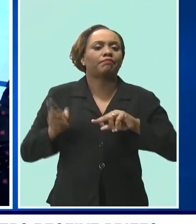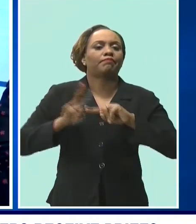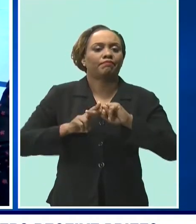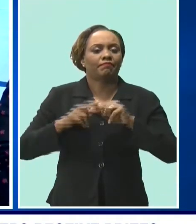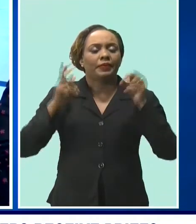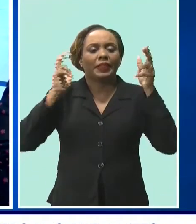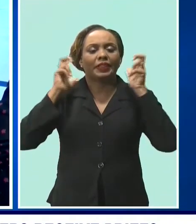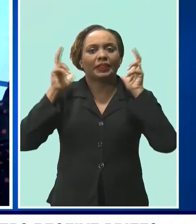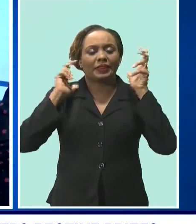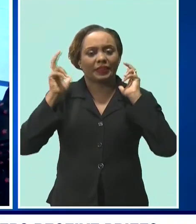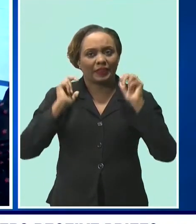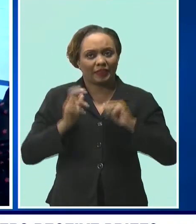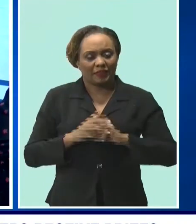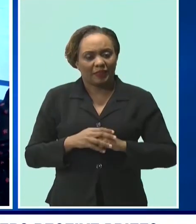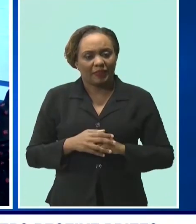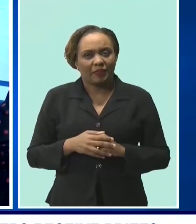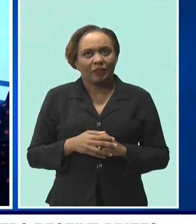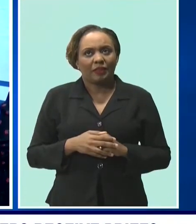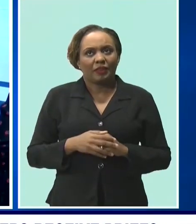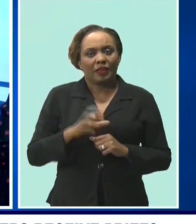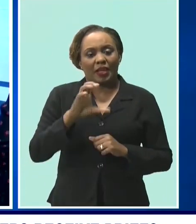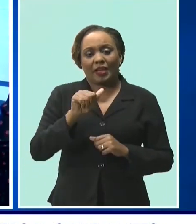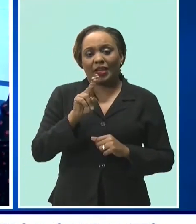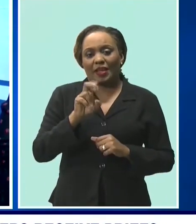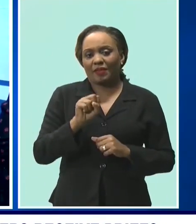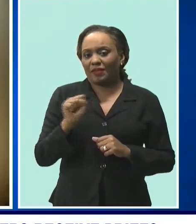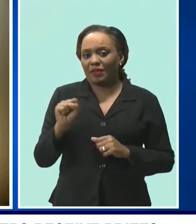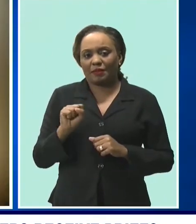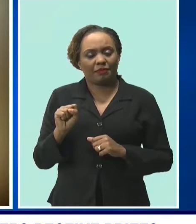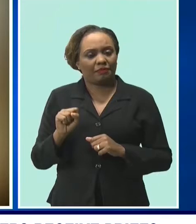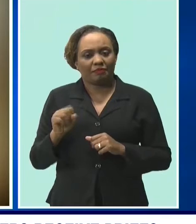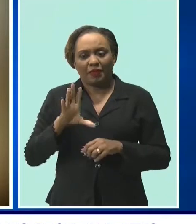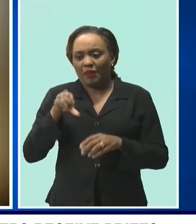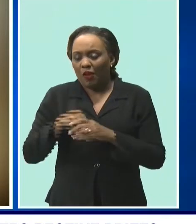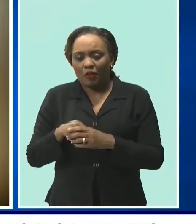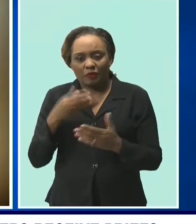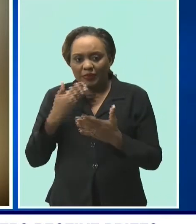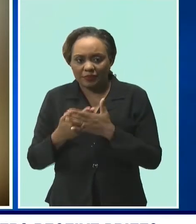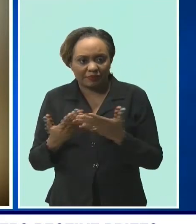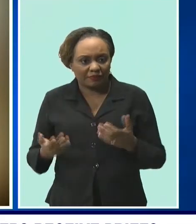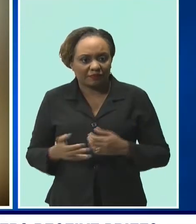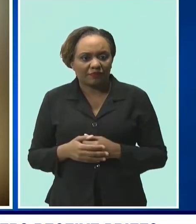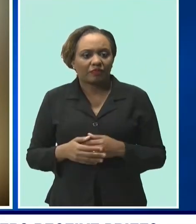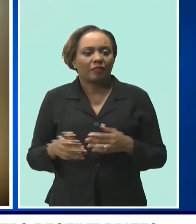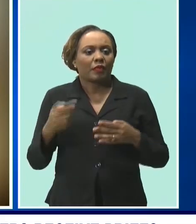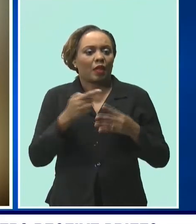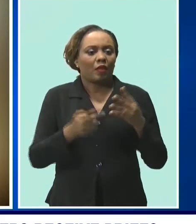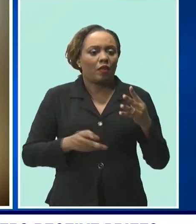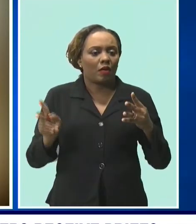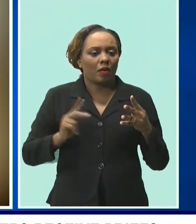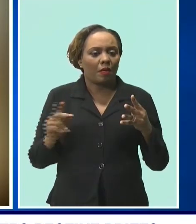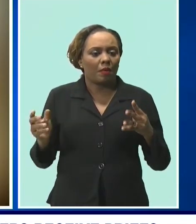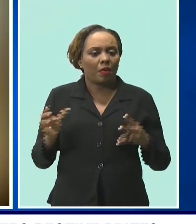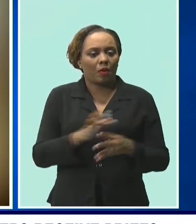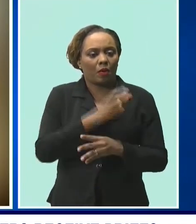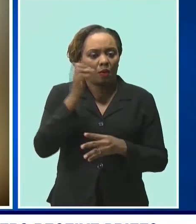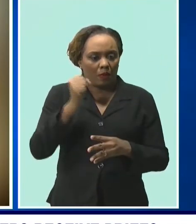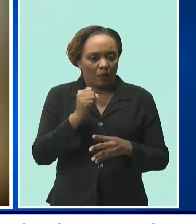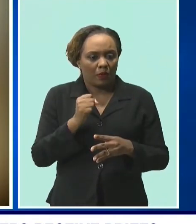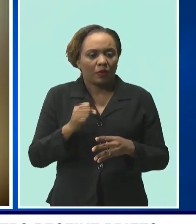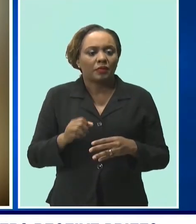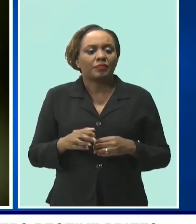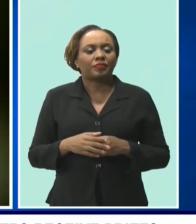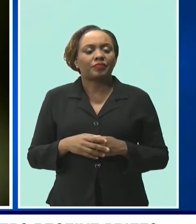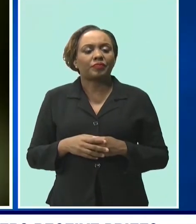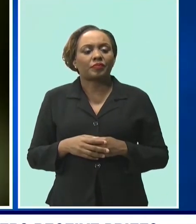we have winners and K Africa Services to prove it. The winners are the pair of Carla Miller and Chris